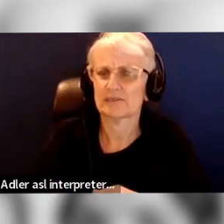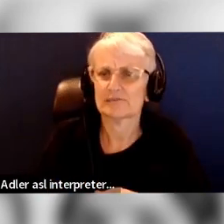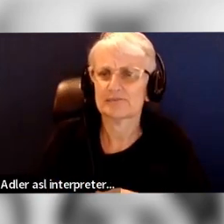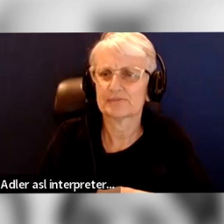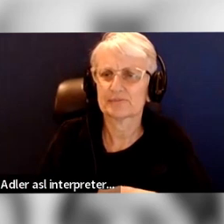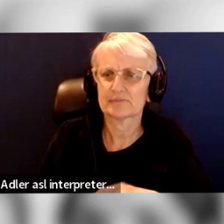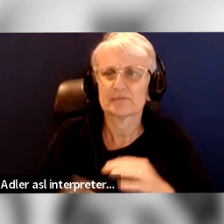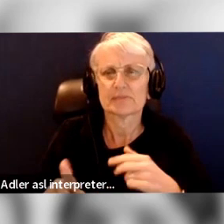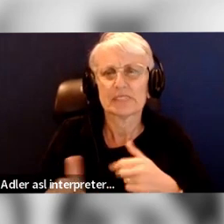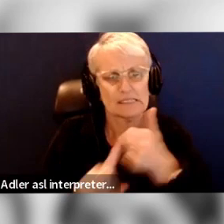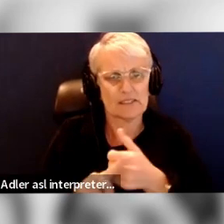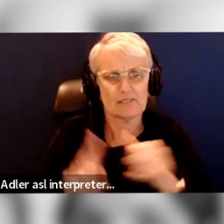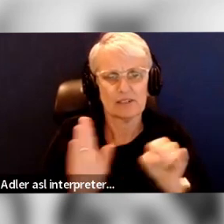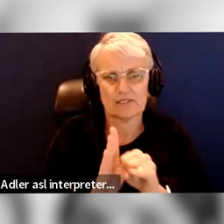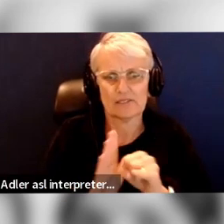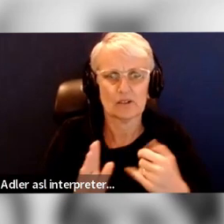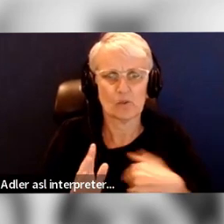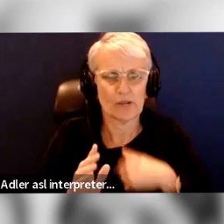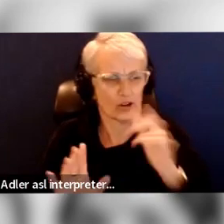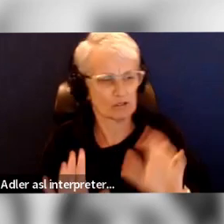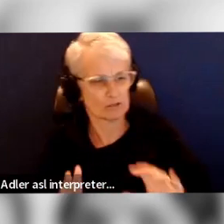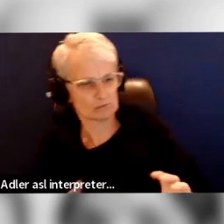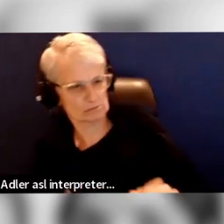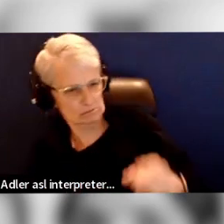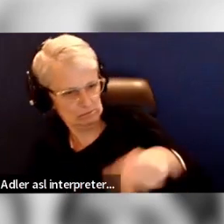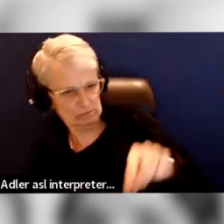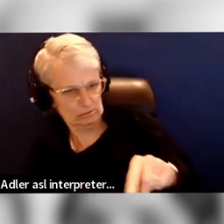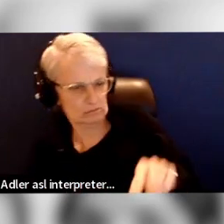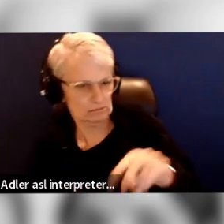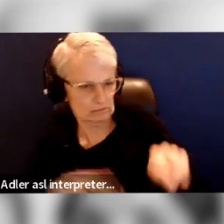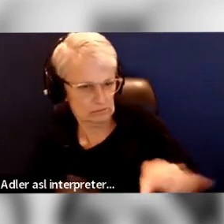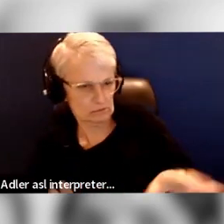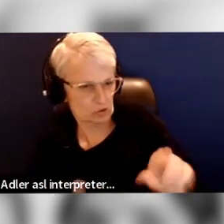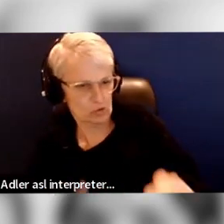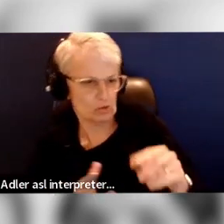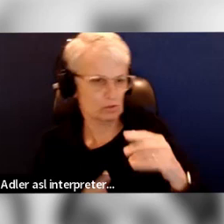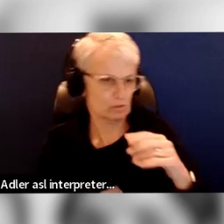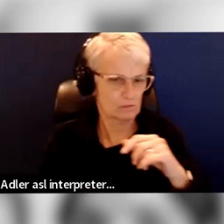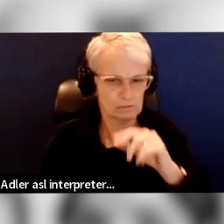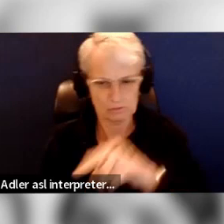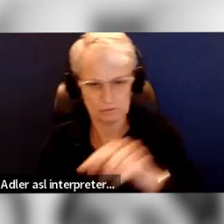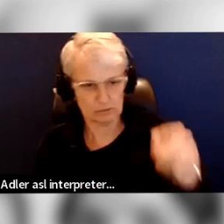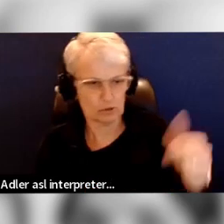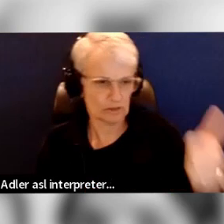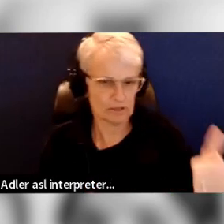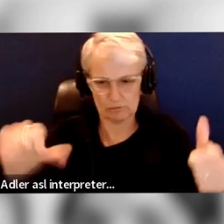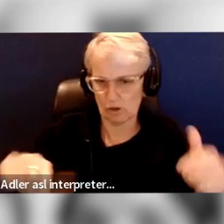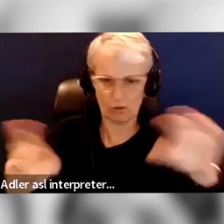is a self-identification. We are not a certifying body through Innovation Guelph or any of the regional innovation centers, so we can't define that for